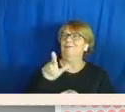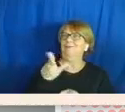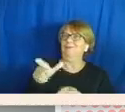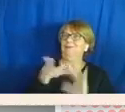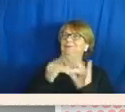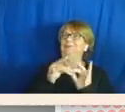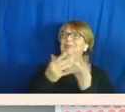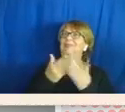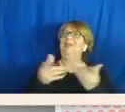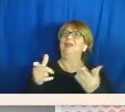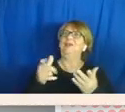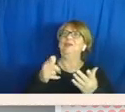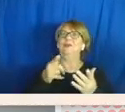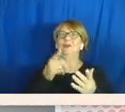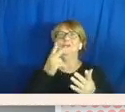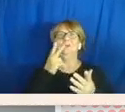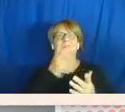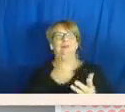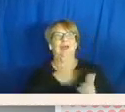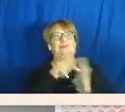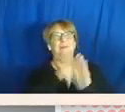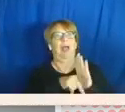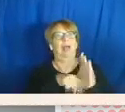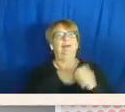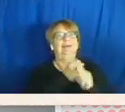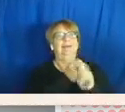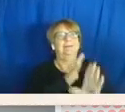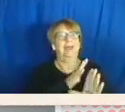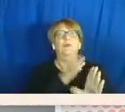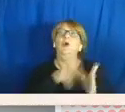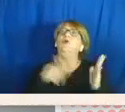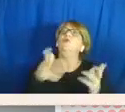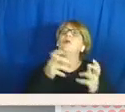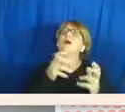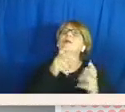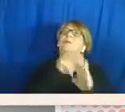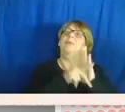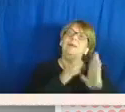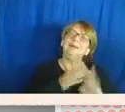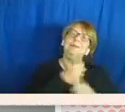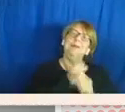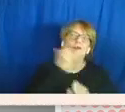is to have a policymaker call you. I mean, I couldn't agree more. You're absolutely right, to